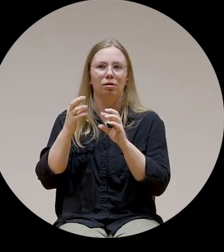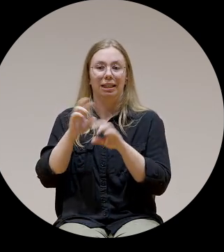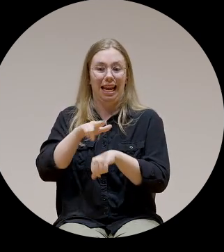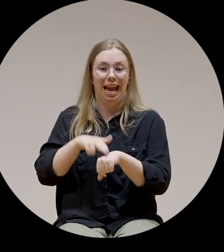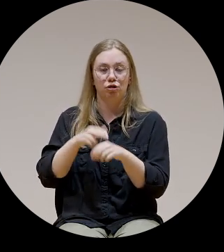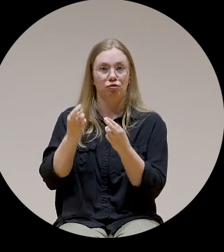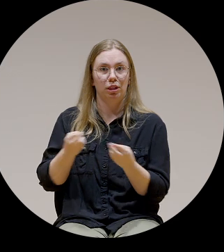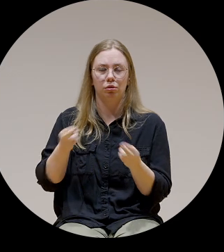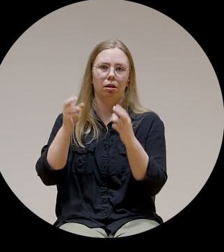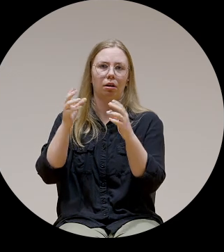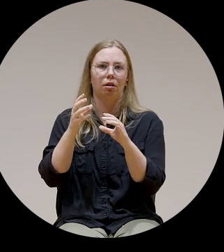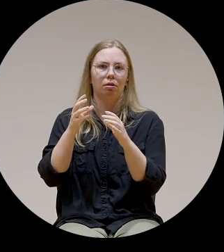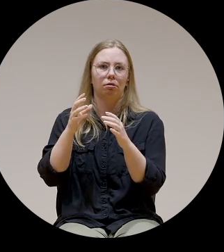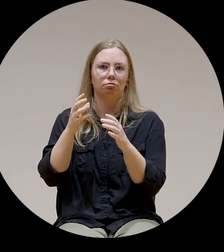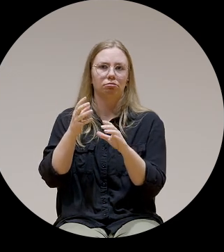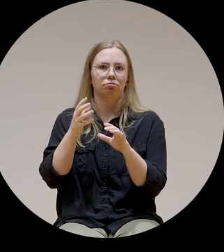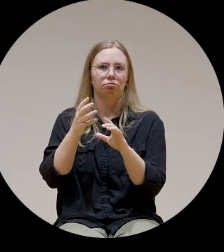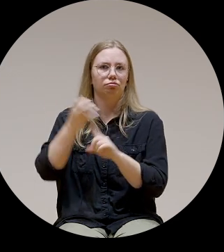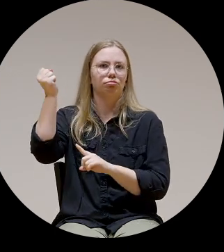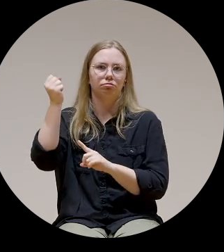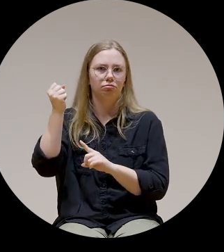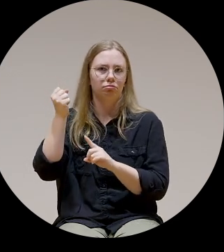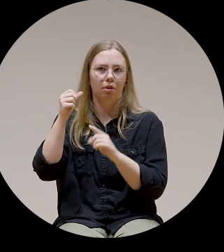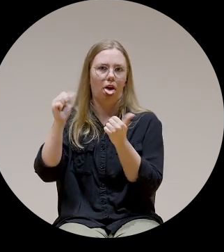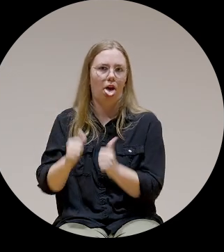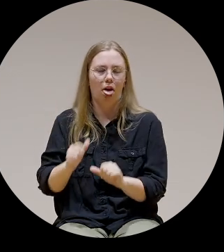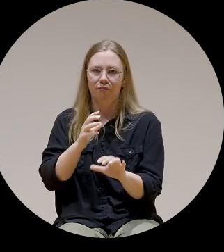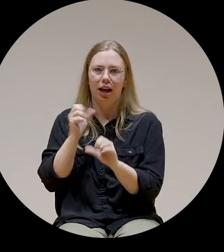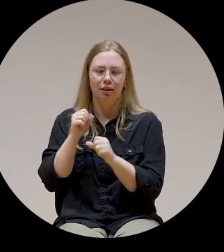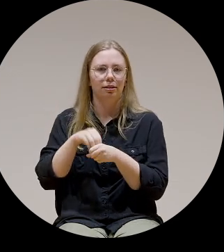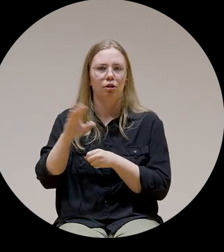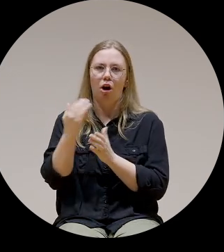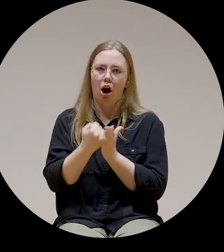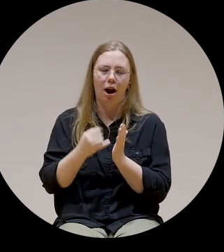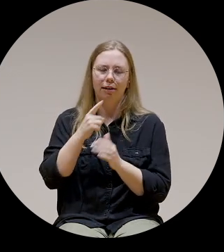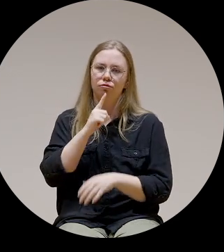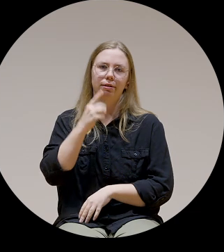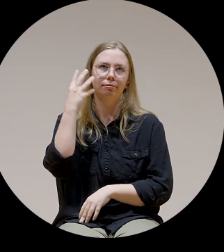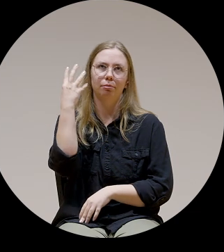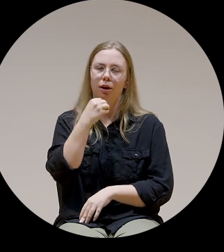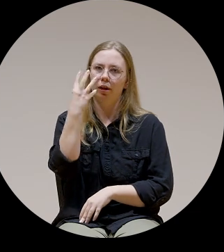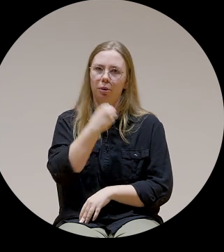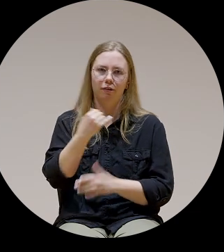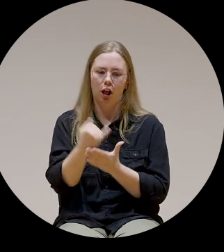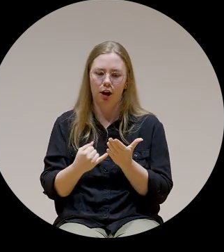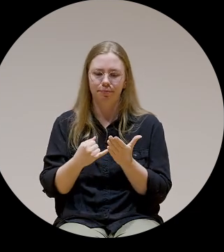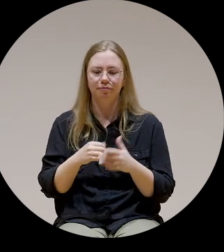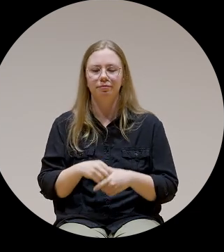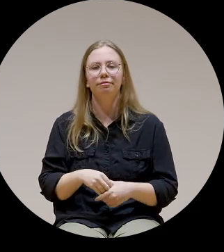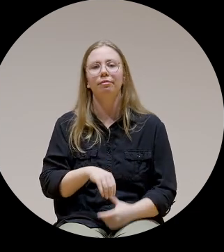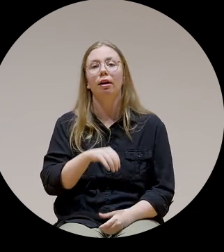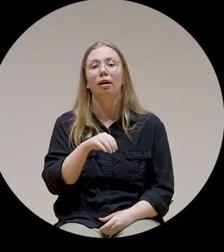that natural resource in her work in a beautiful, beautiful way, I think. And then